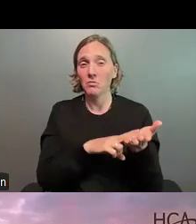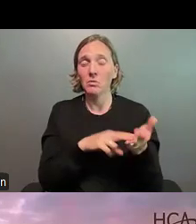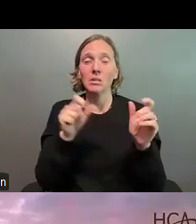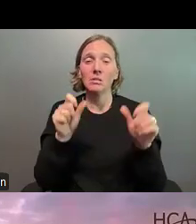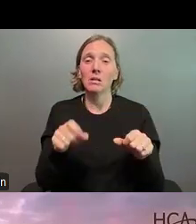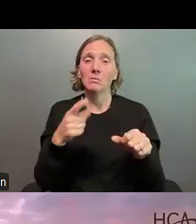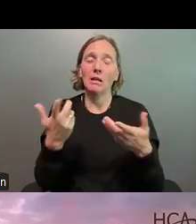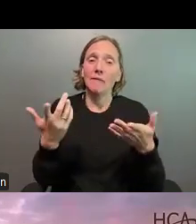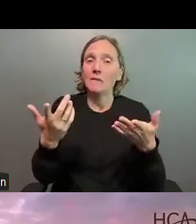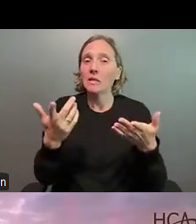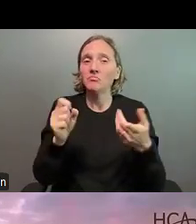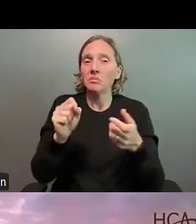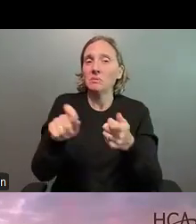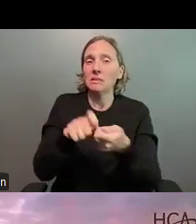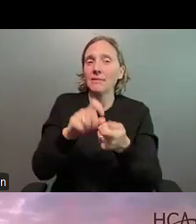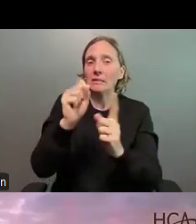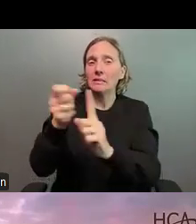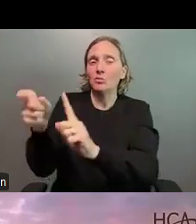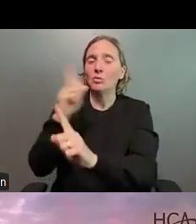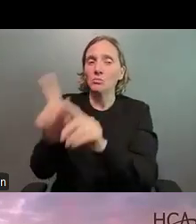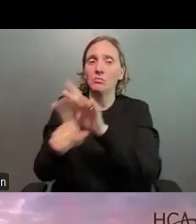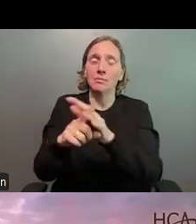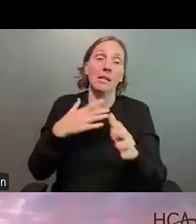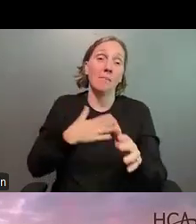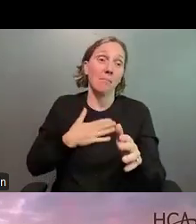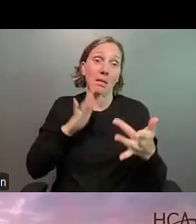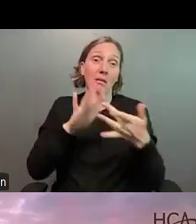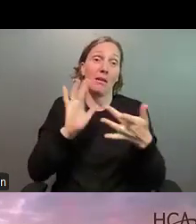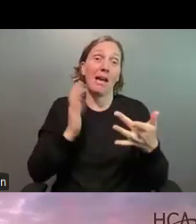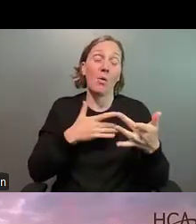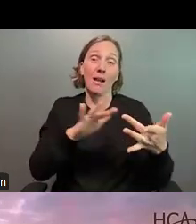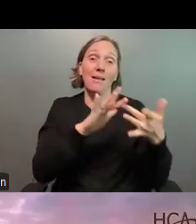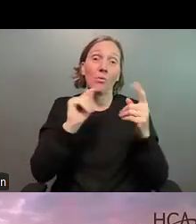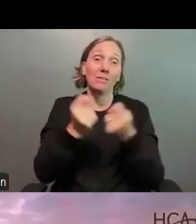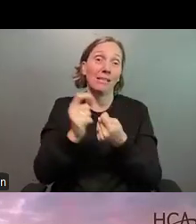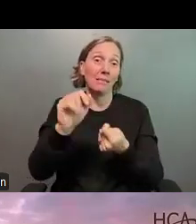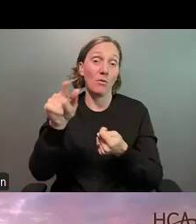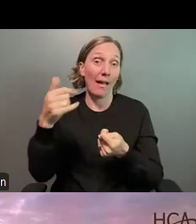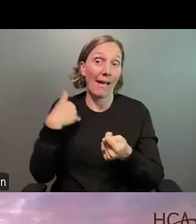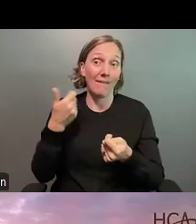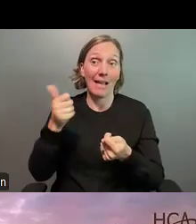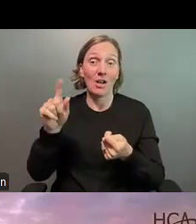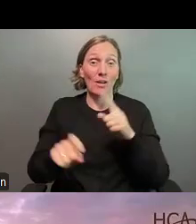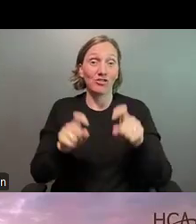case-by-case questions that come up. And so please reach out to our network team if you do have any questions.